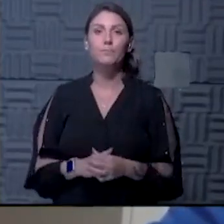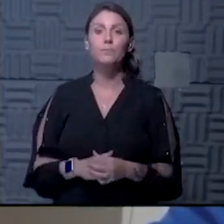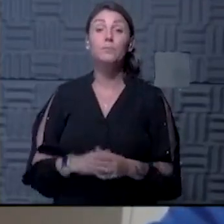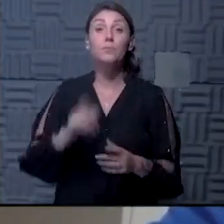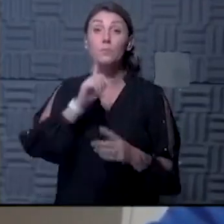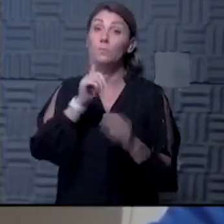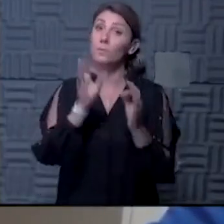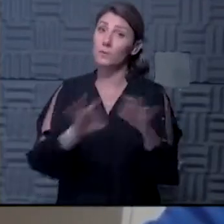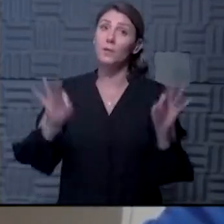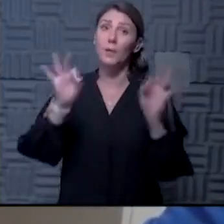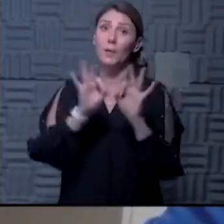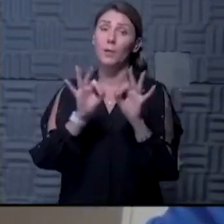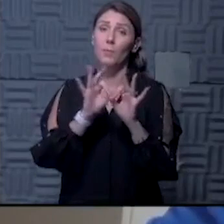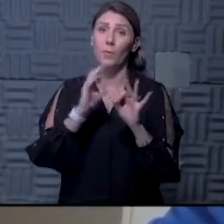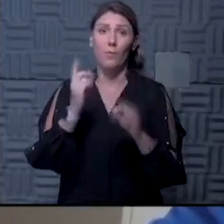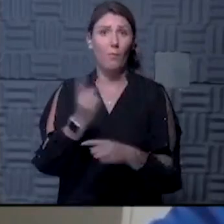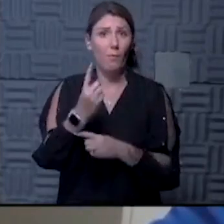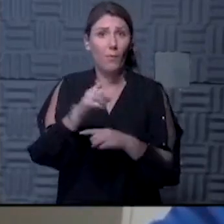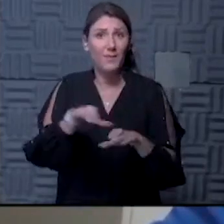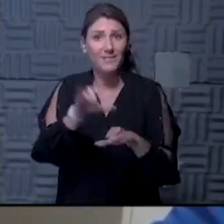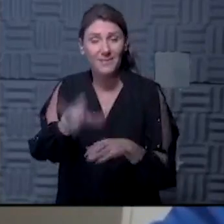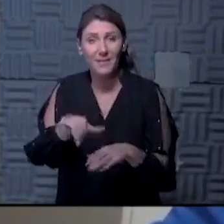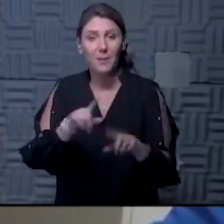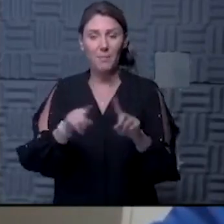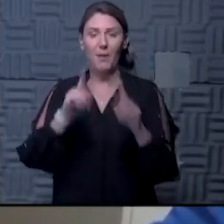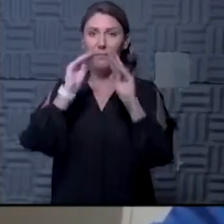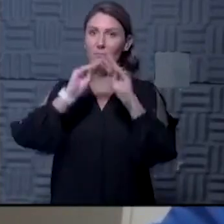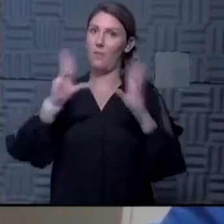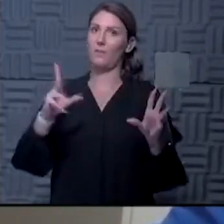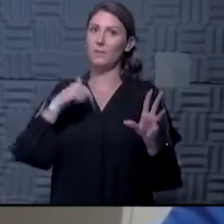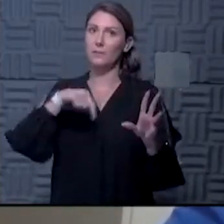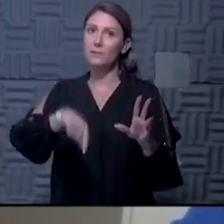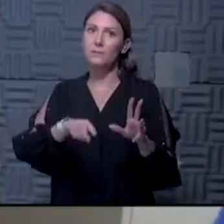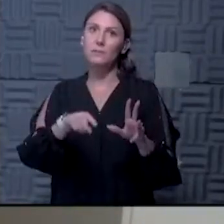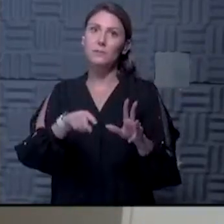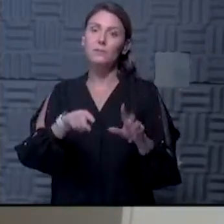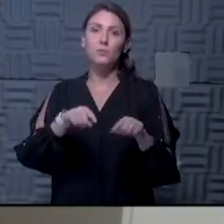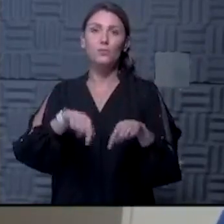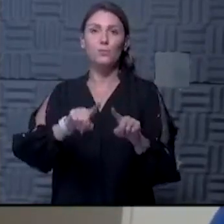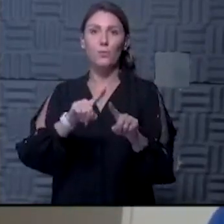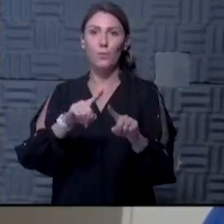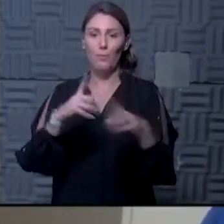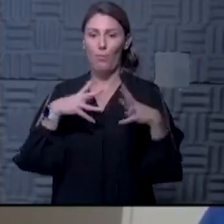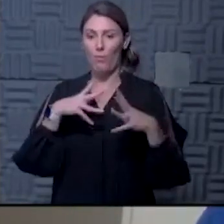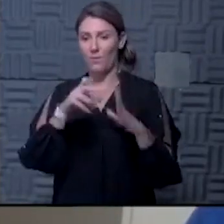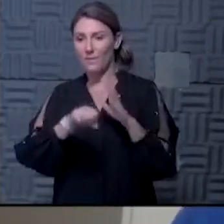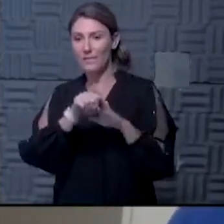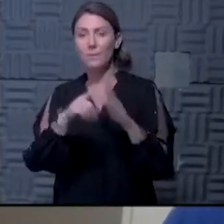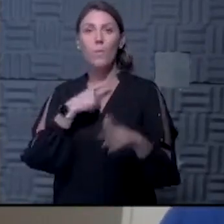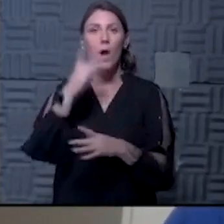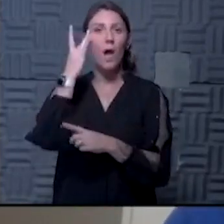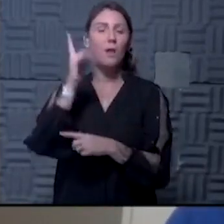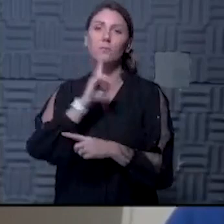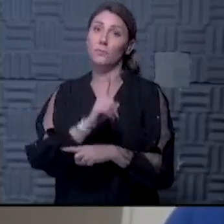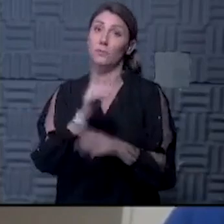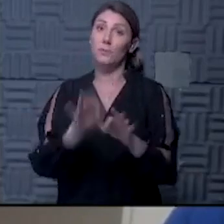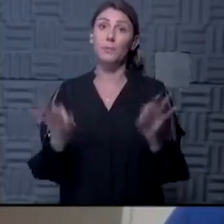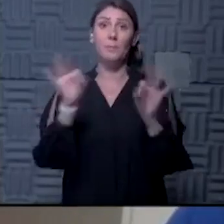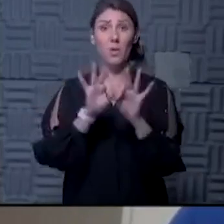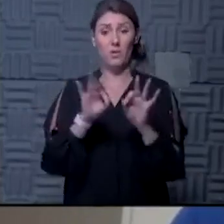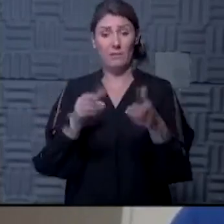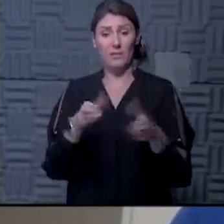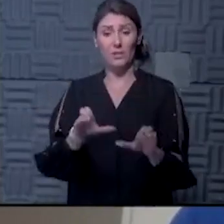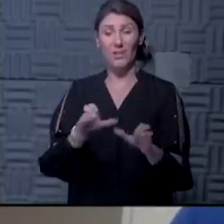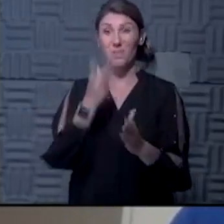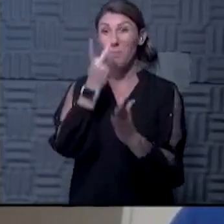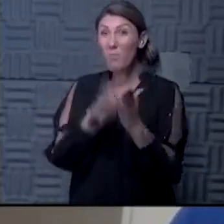important that we've always done that, but obviously going into this off season, we thought it was even more important because there is a chance that you're going to have to deal